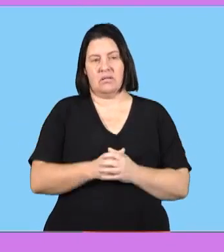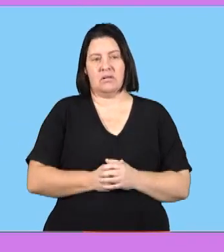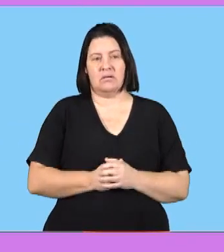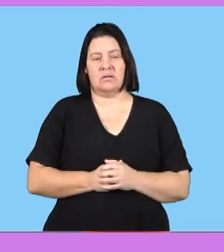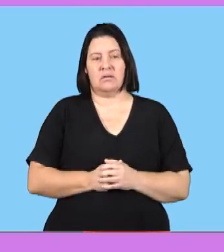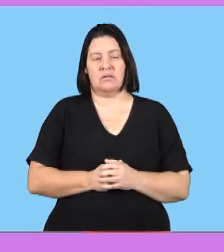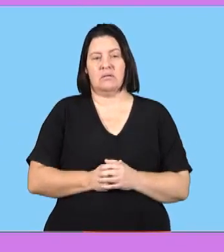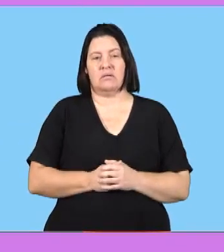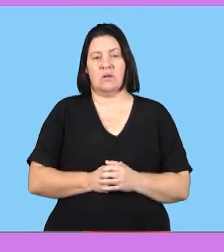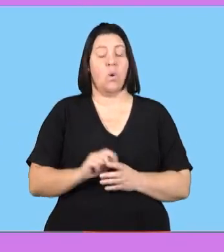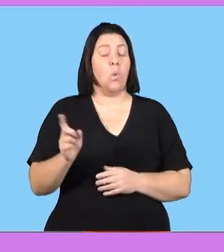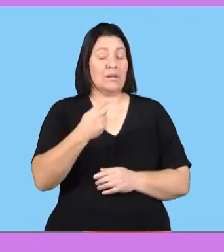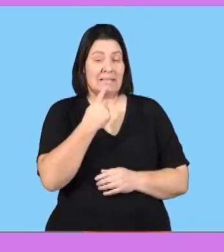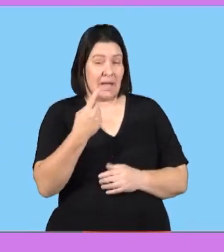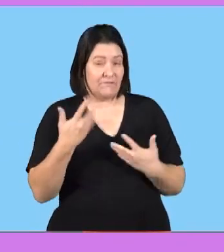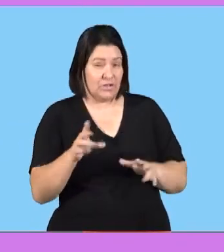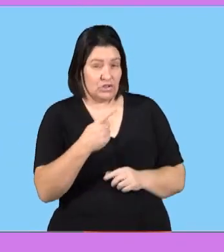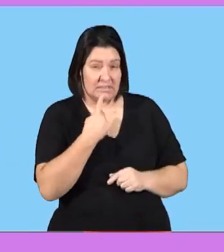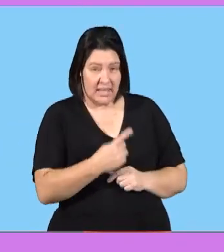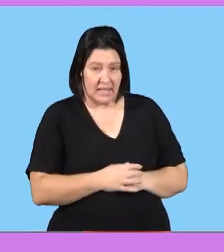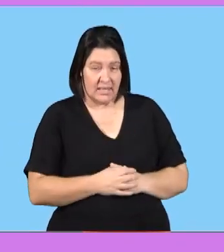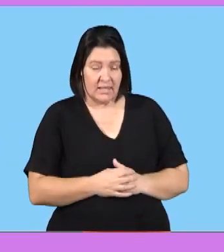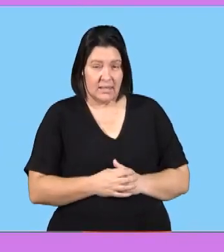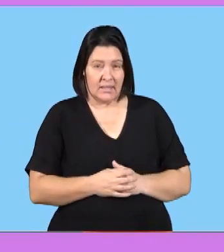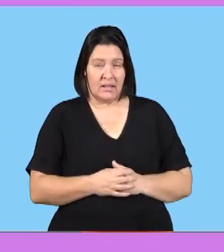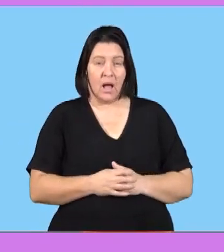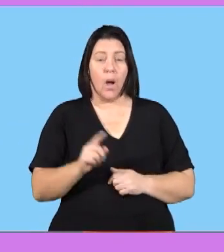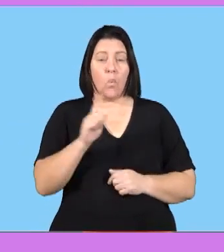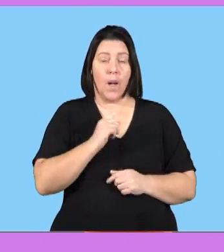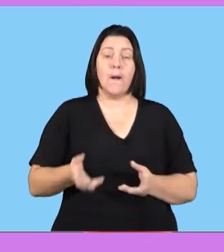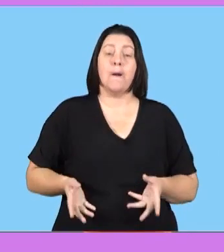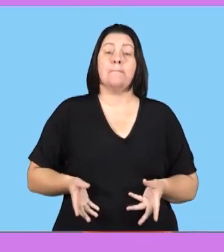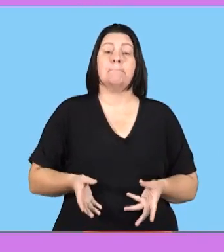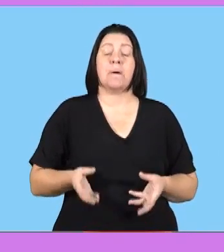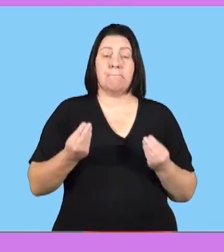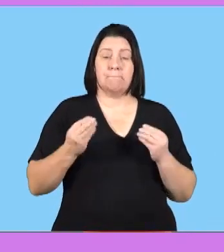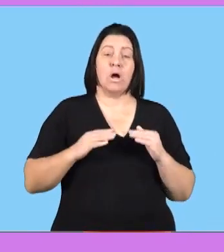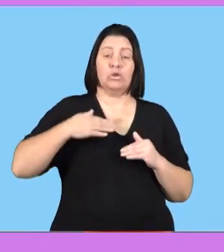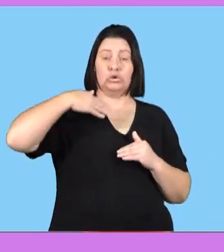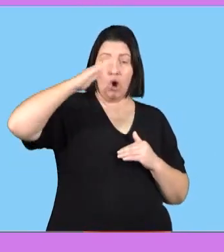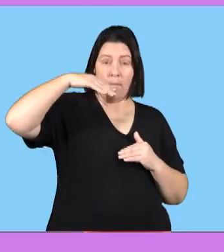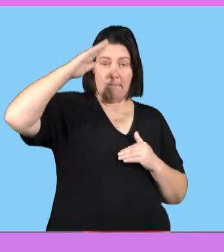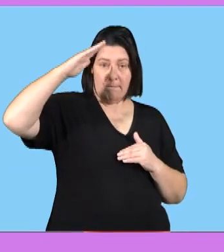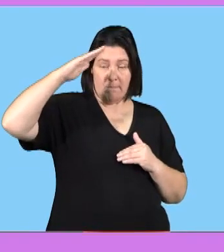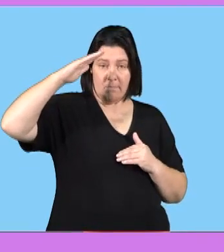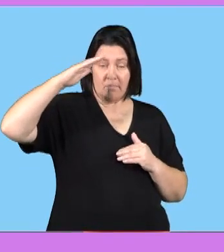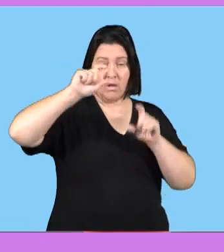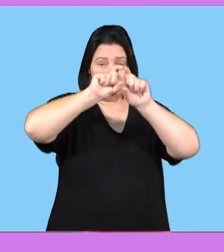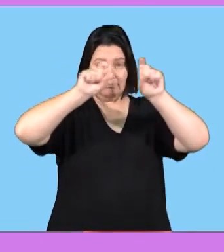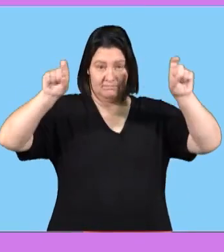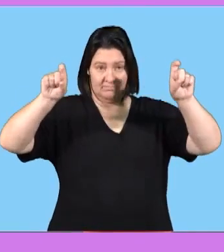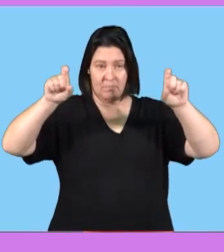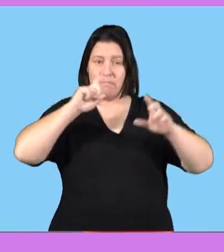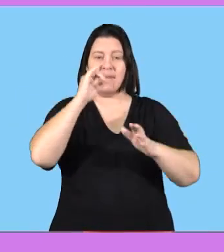variable. Remember what I said. I said what you find on the top row is